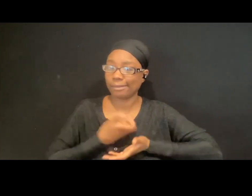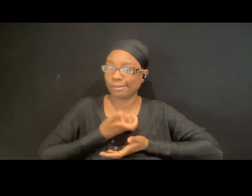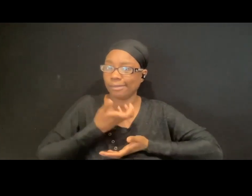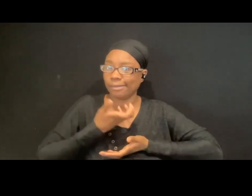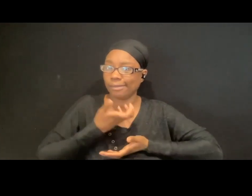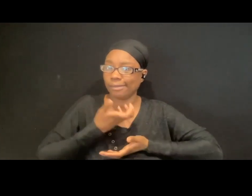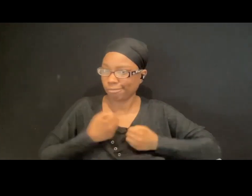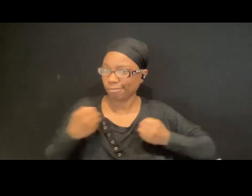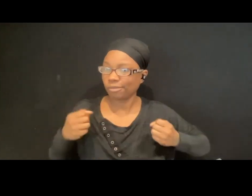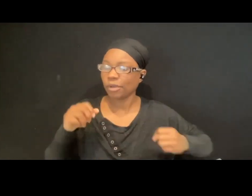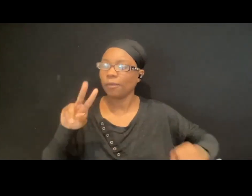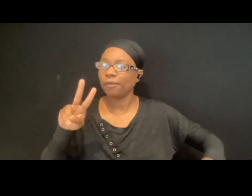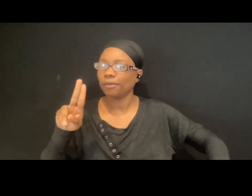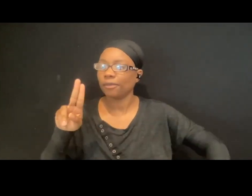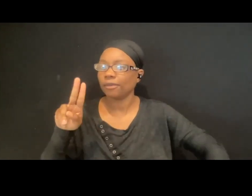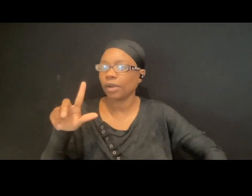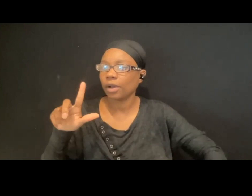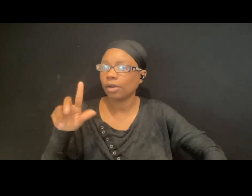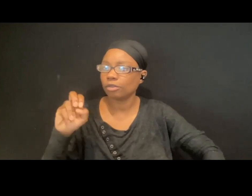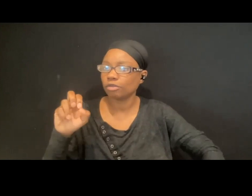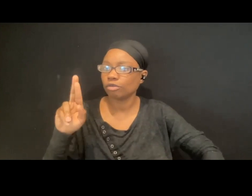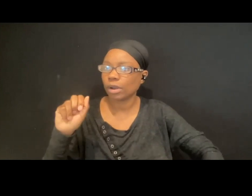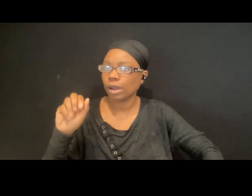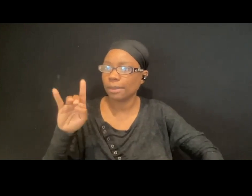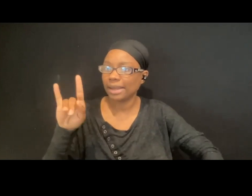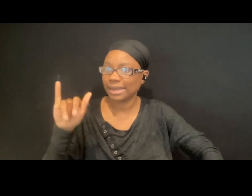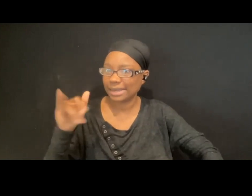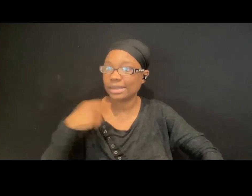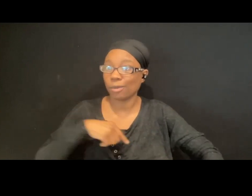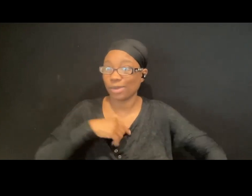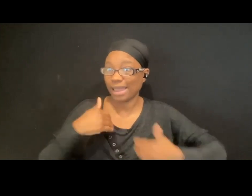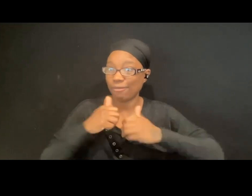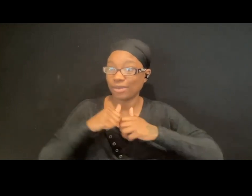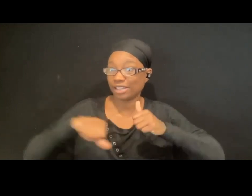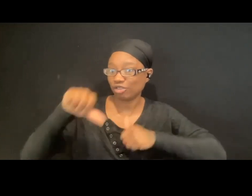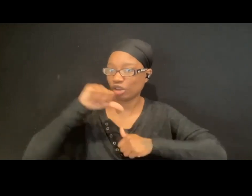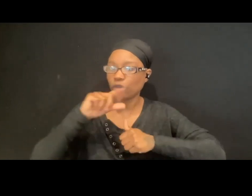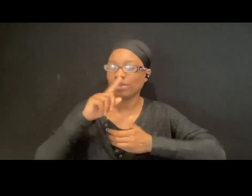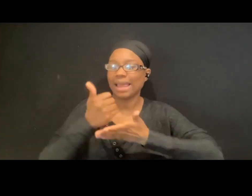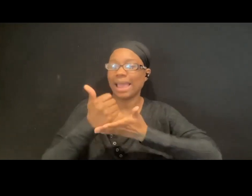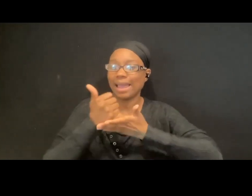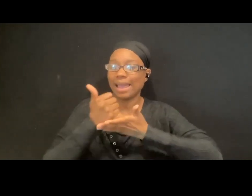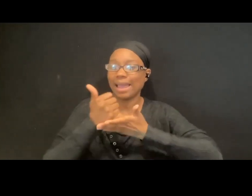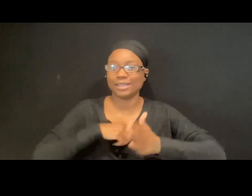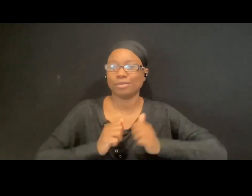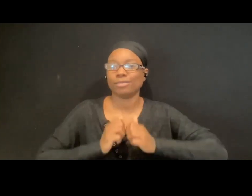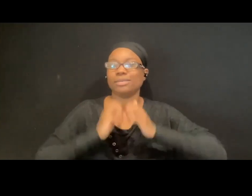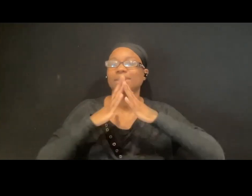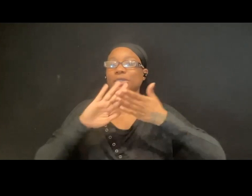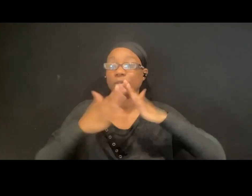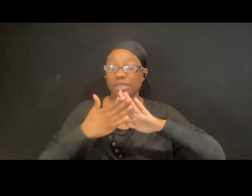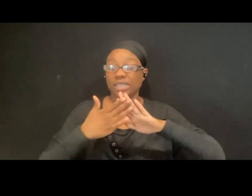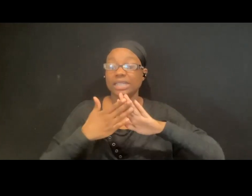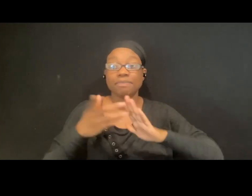really helps us build community. And right, like the people that I organize with at House of Kanataka, if I